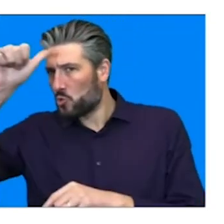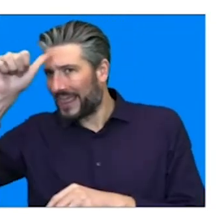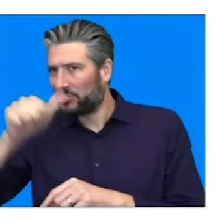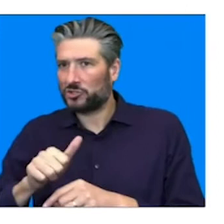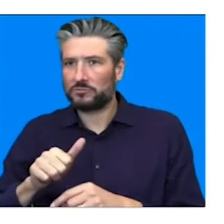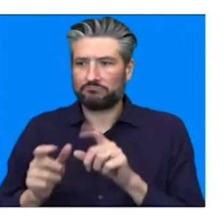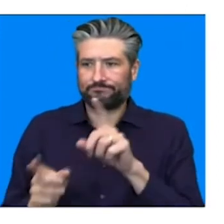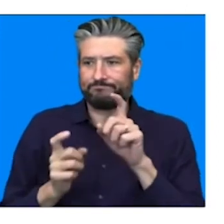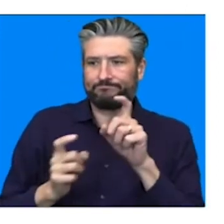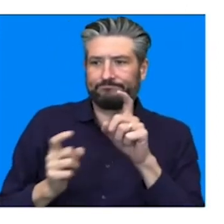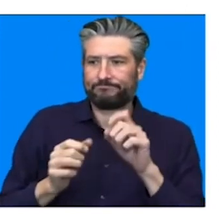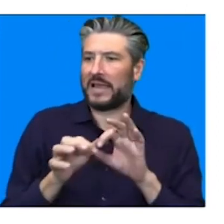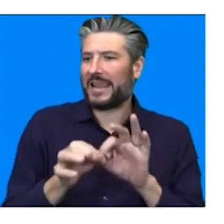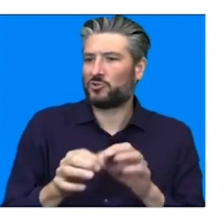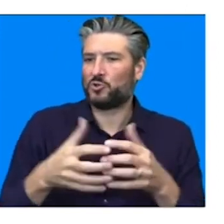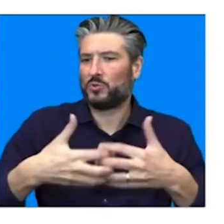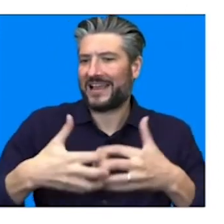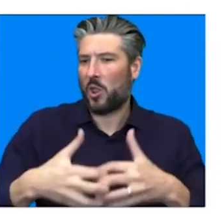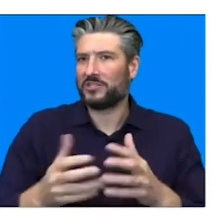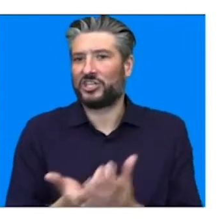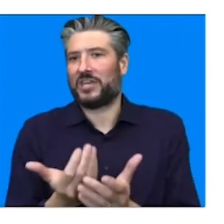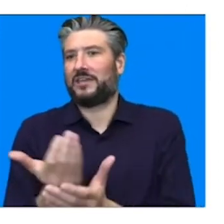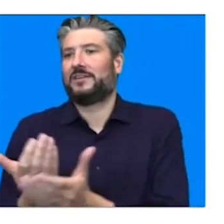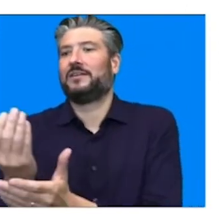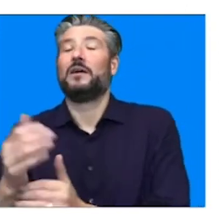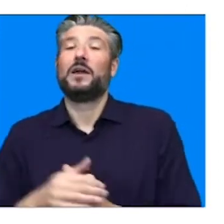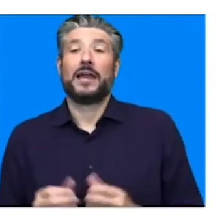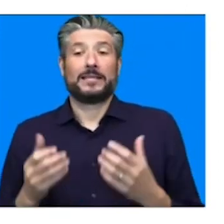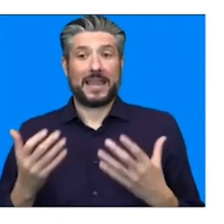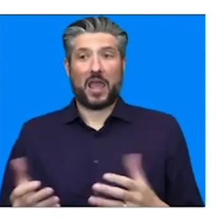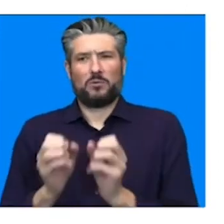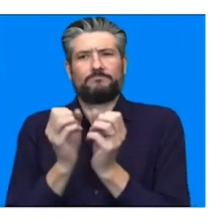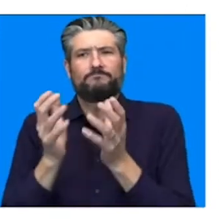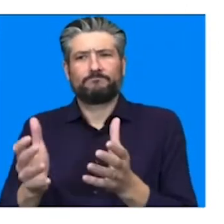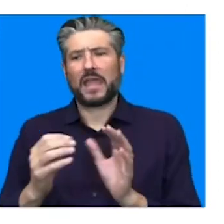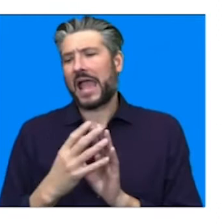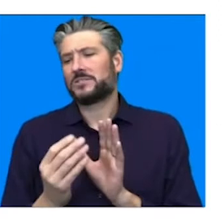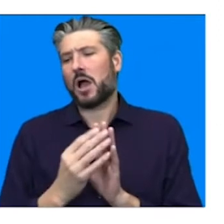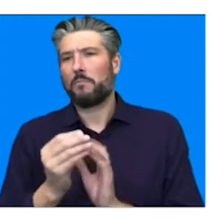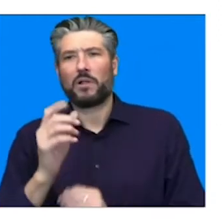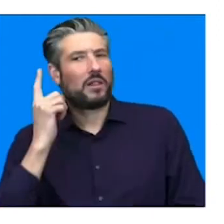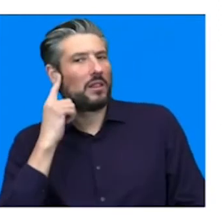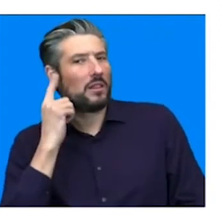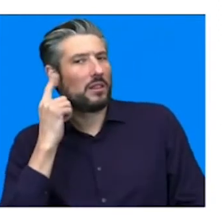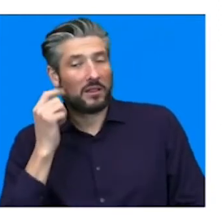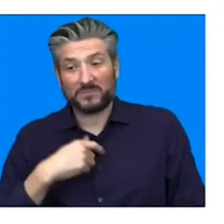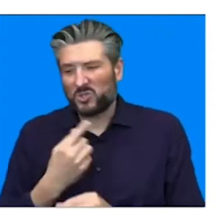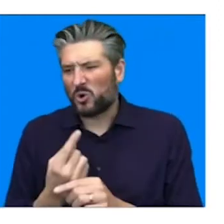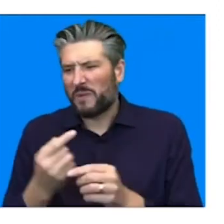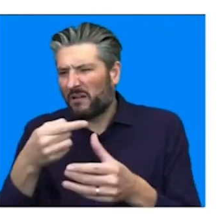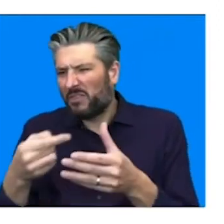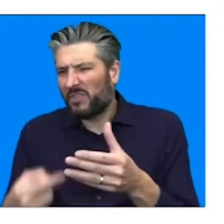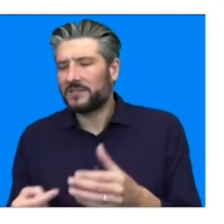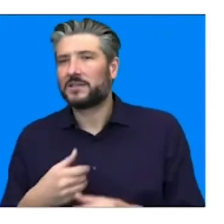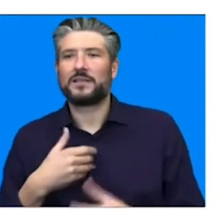arise. So now I'll let you hear a few examples of the kind of things I've been talking about. When I was at school, we